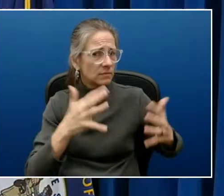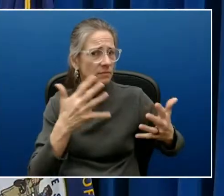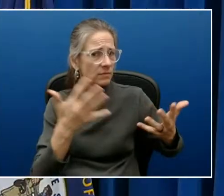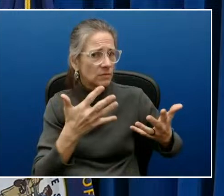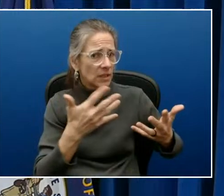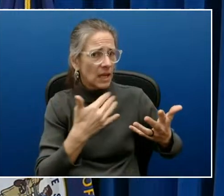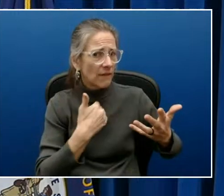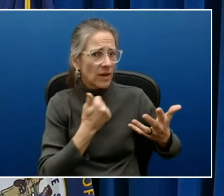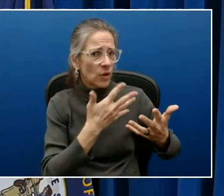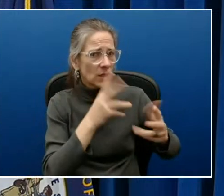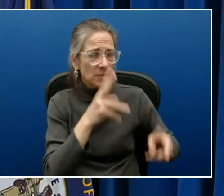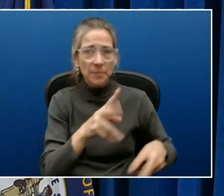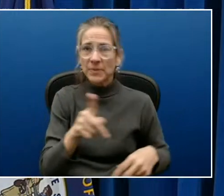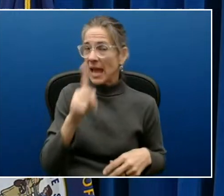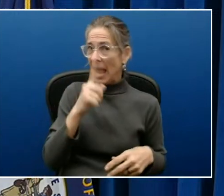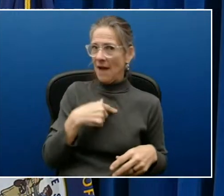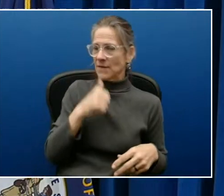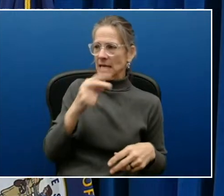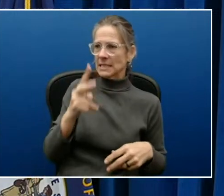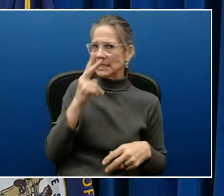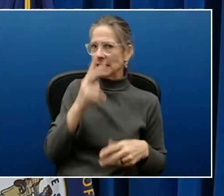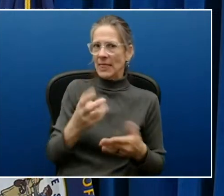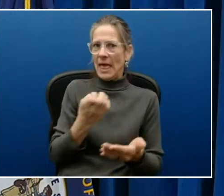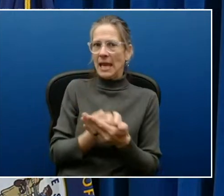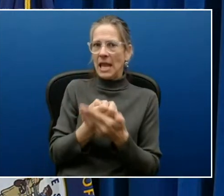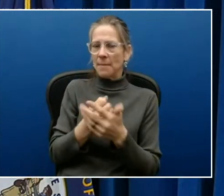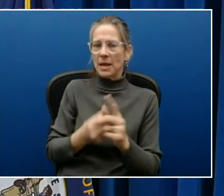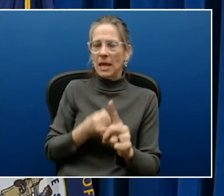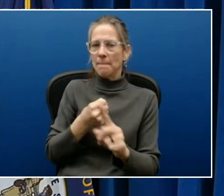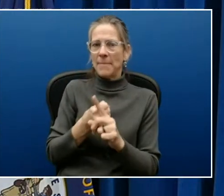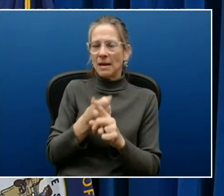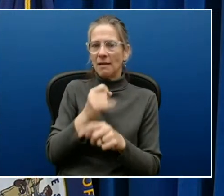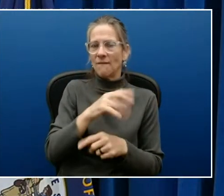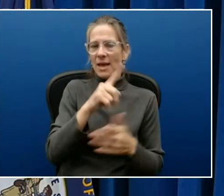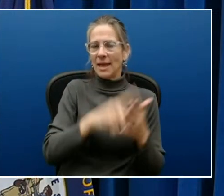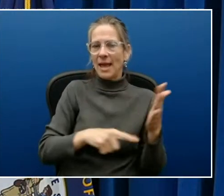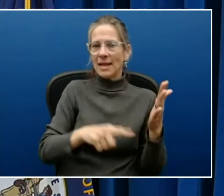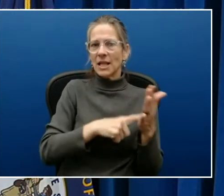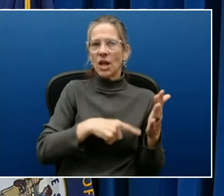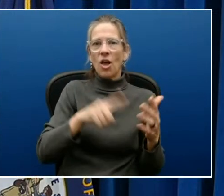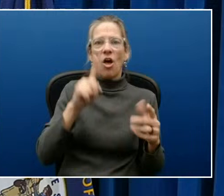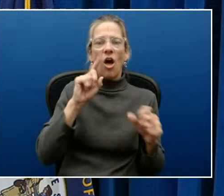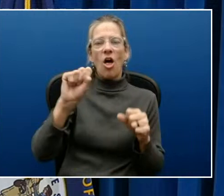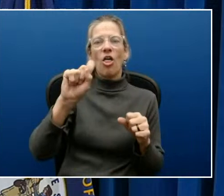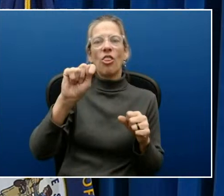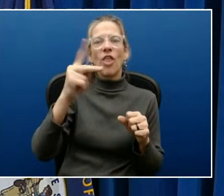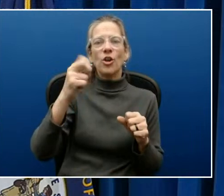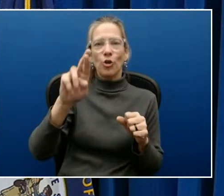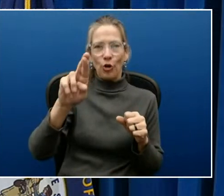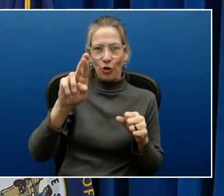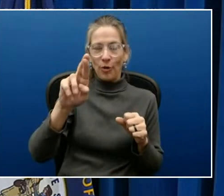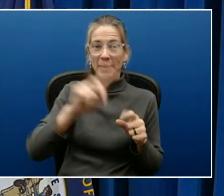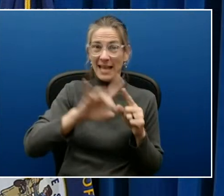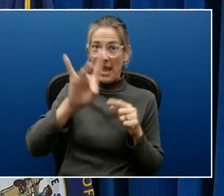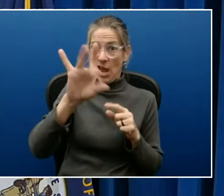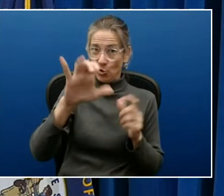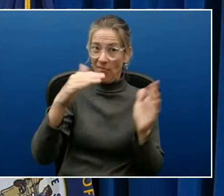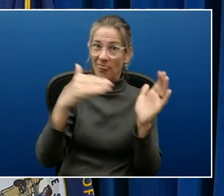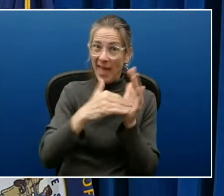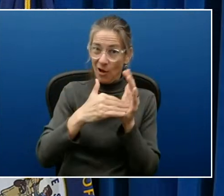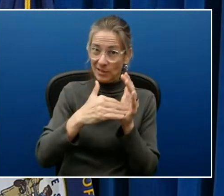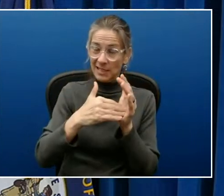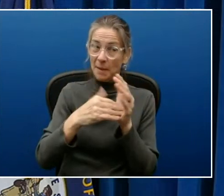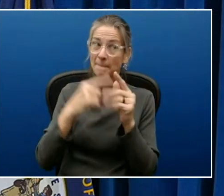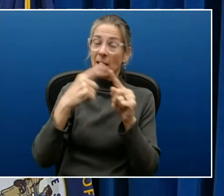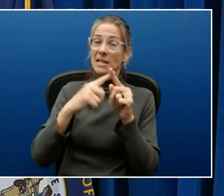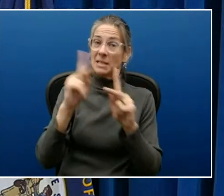I haven't seen the figures on the economic impact of canceling Thunder, but it's 800,000 plus people in many years, so